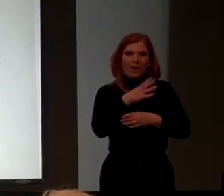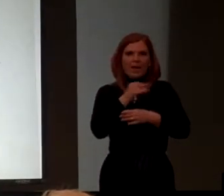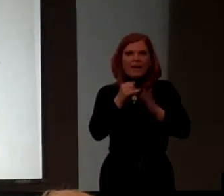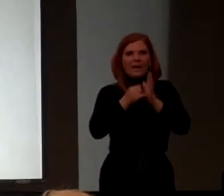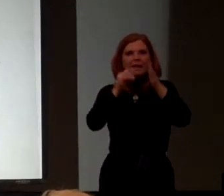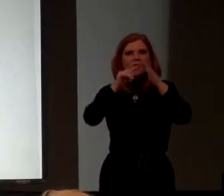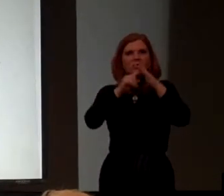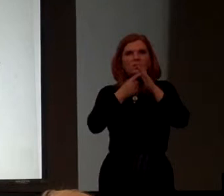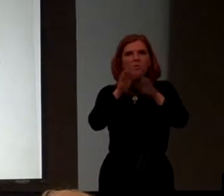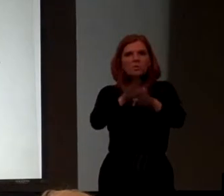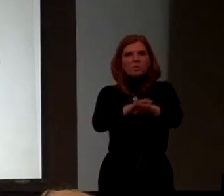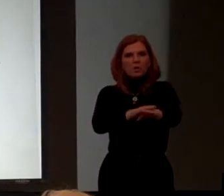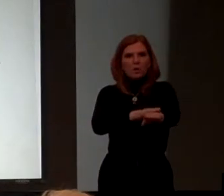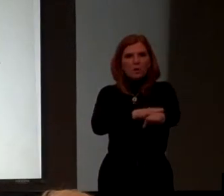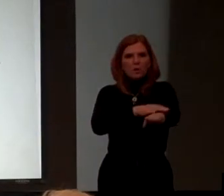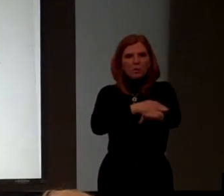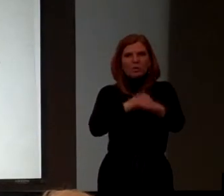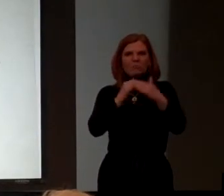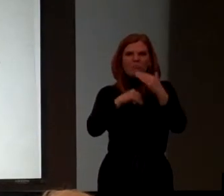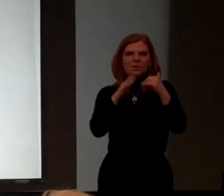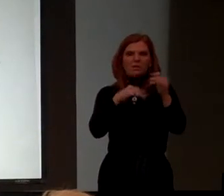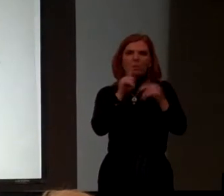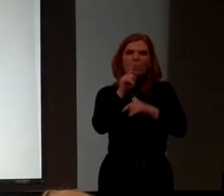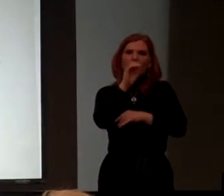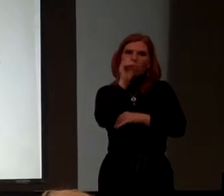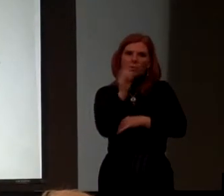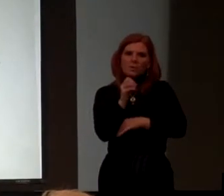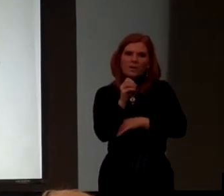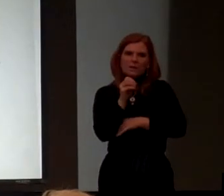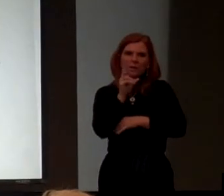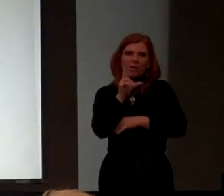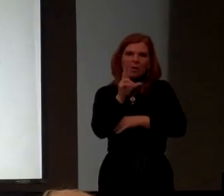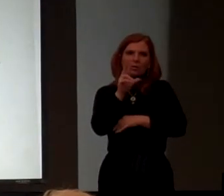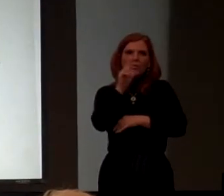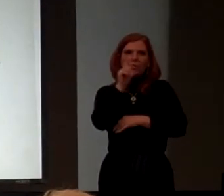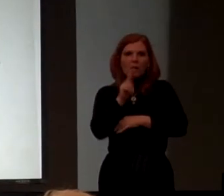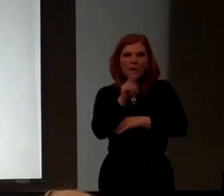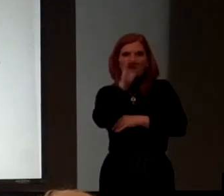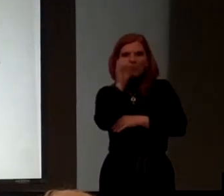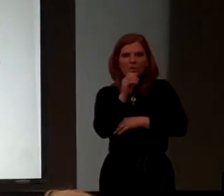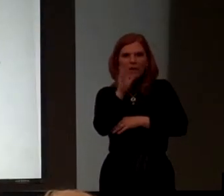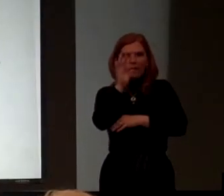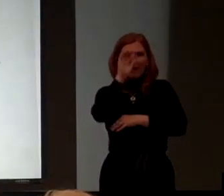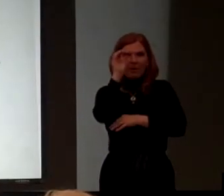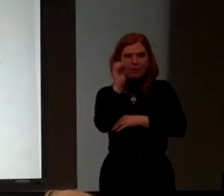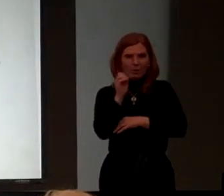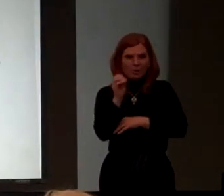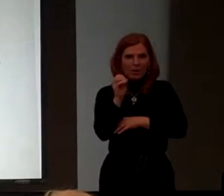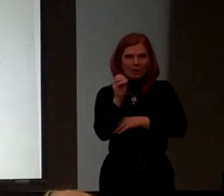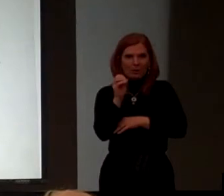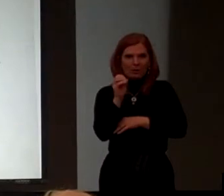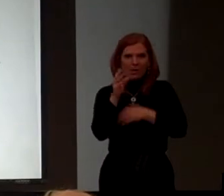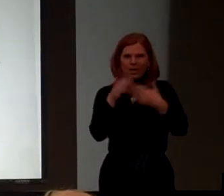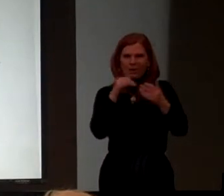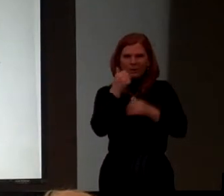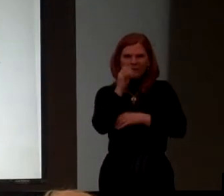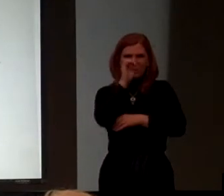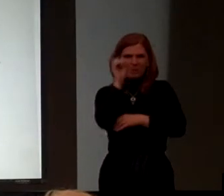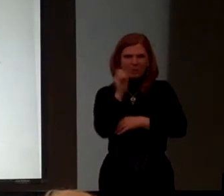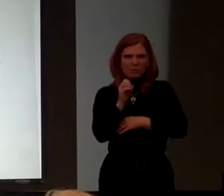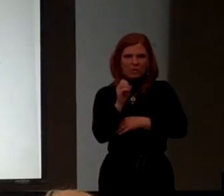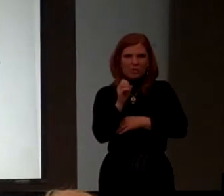And it starts slowly, less than 1%, 3.5%, 9%, almost